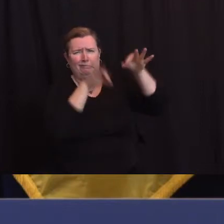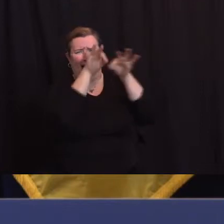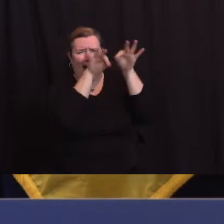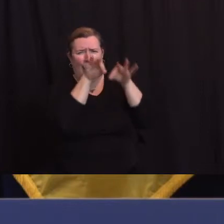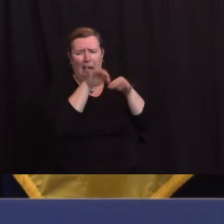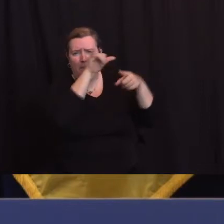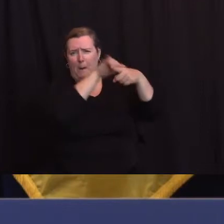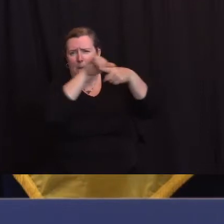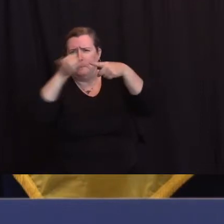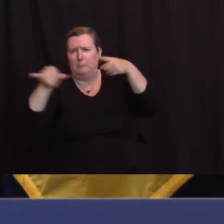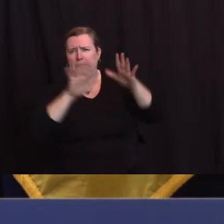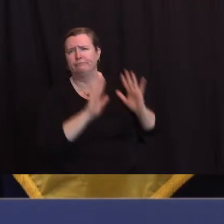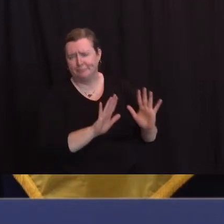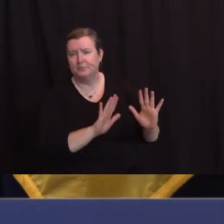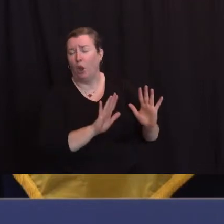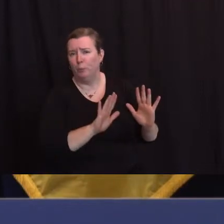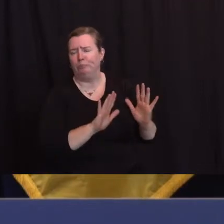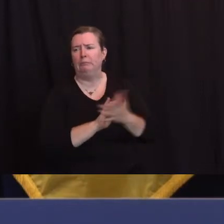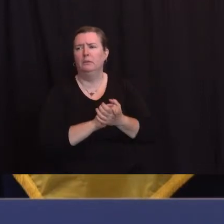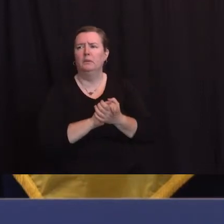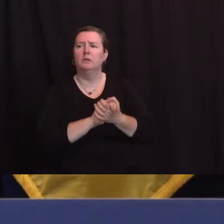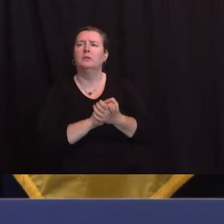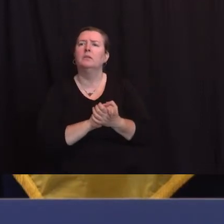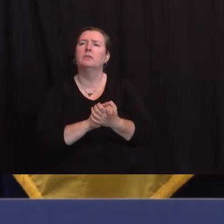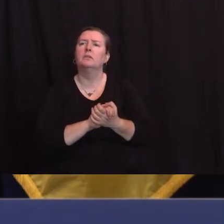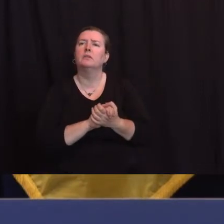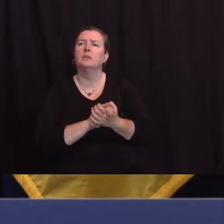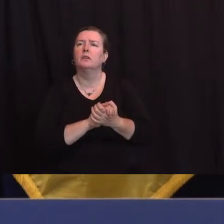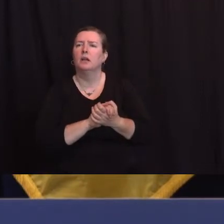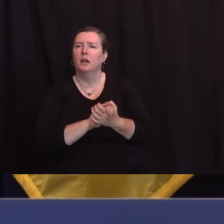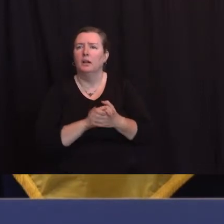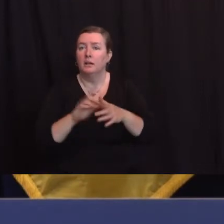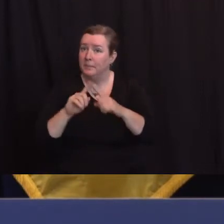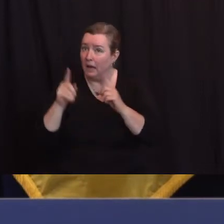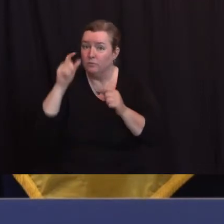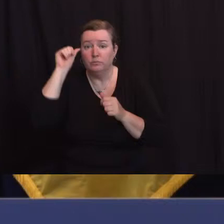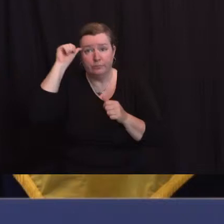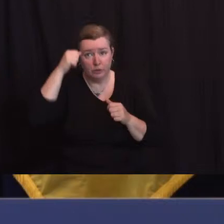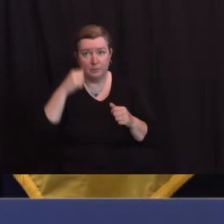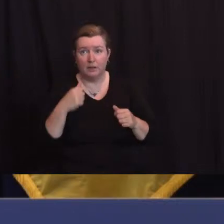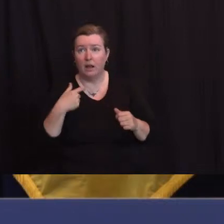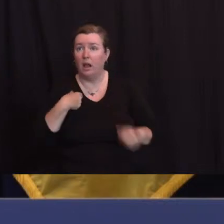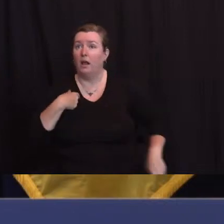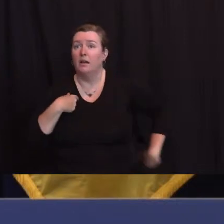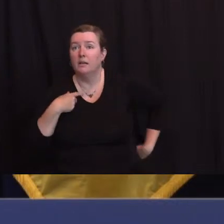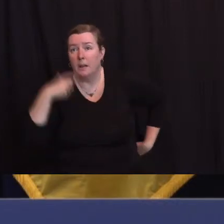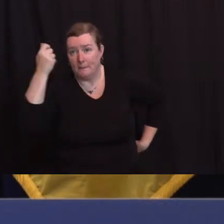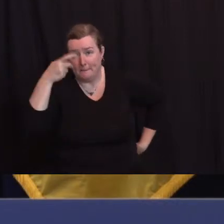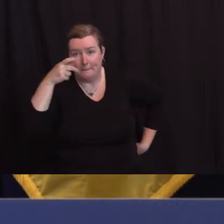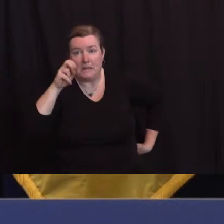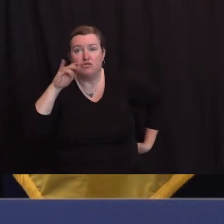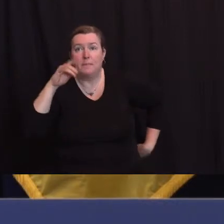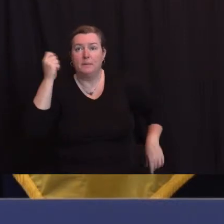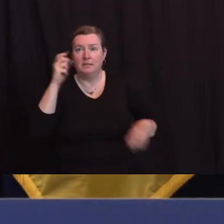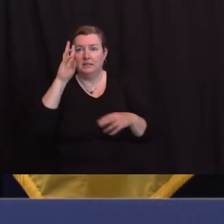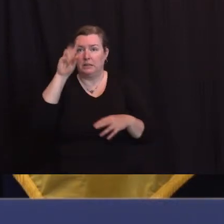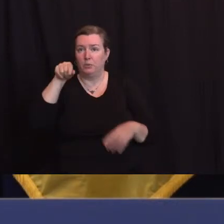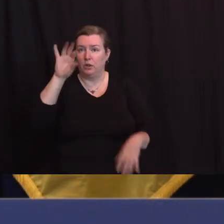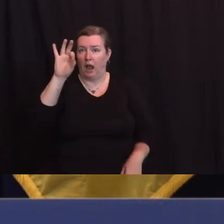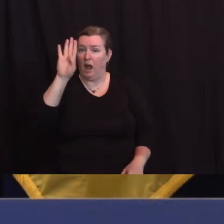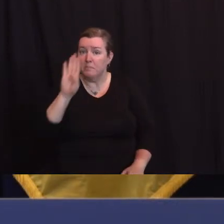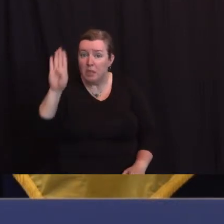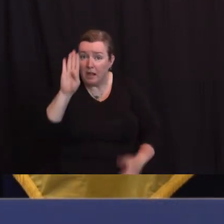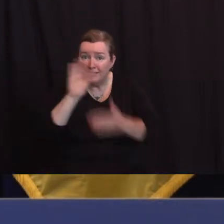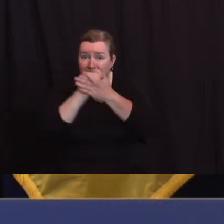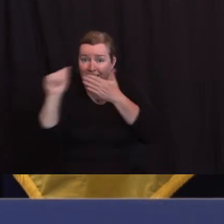same day, you didn't ask me about this, we made the entire pension payment, $6.9 billion. That's never been done before. That will save